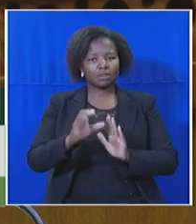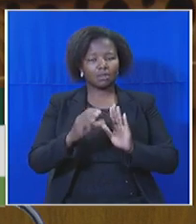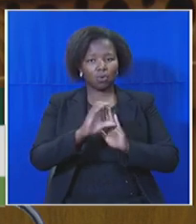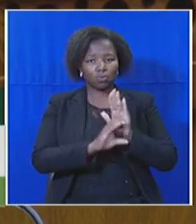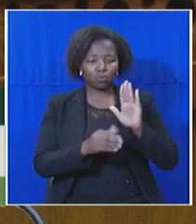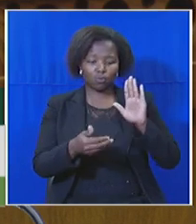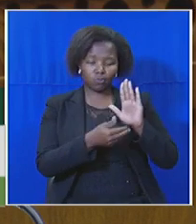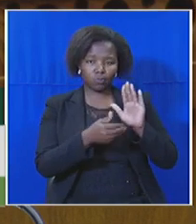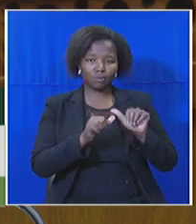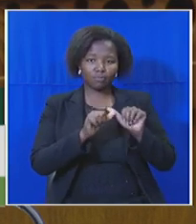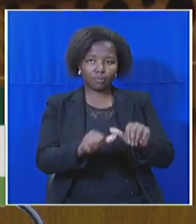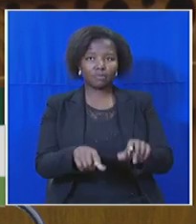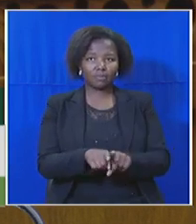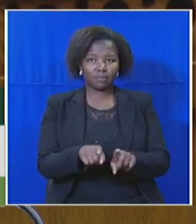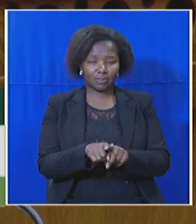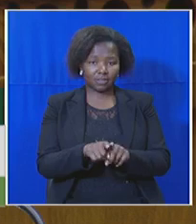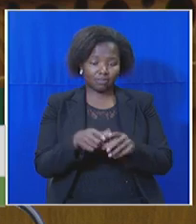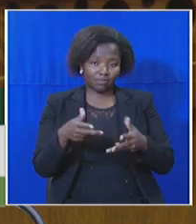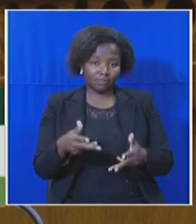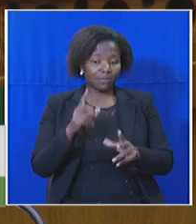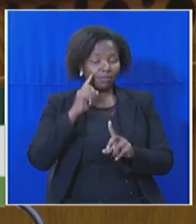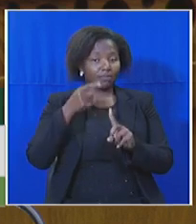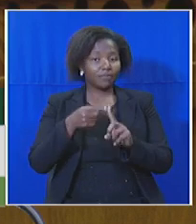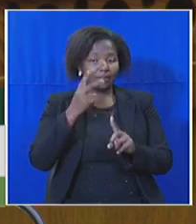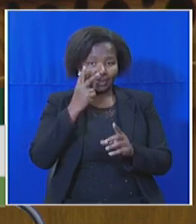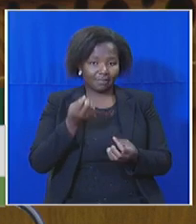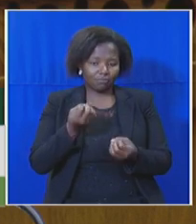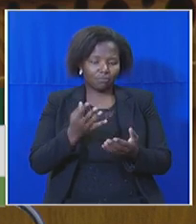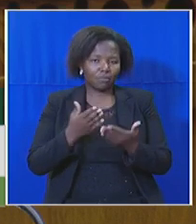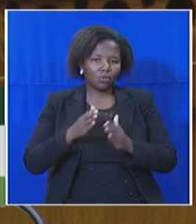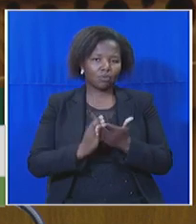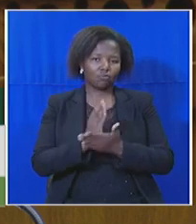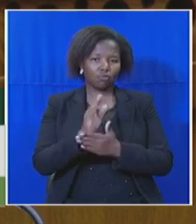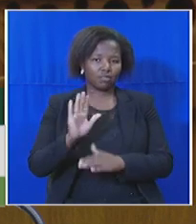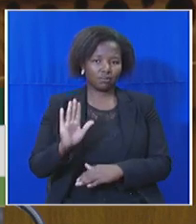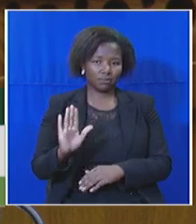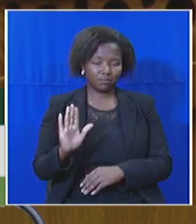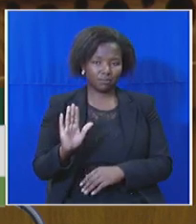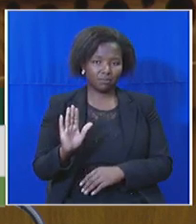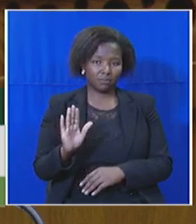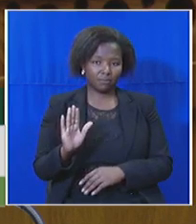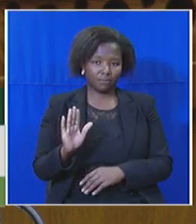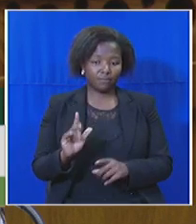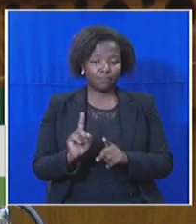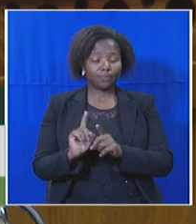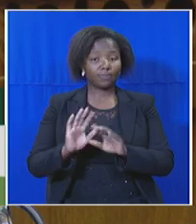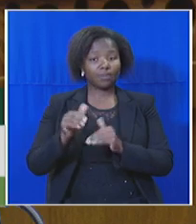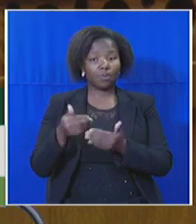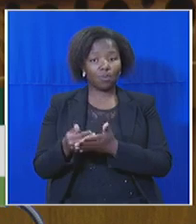Republic is anchored on the Bill of Fundamental Human Rights, guaranteeing to all the right to